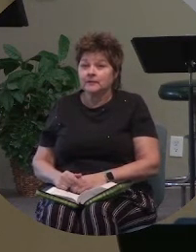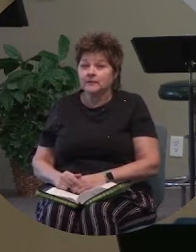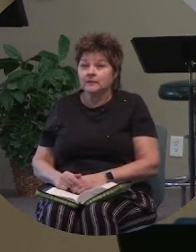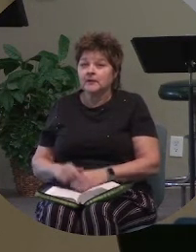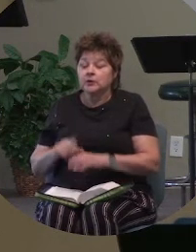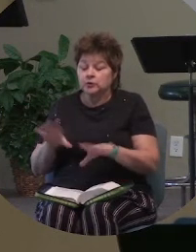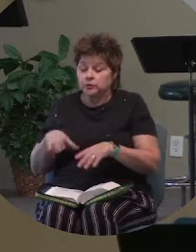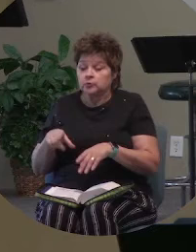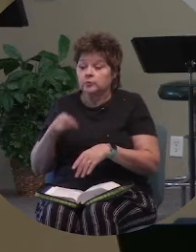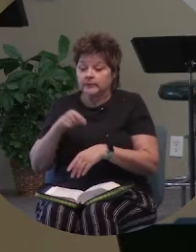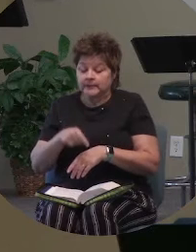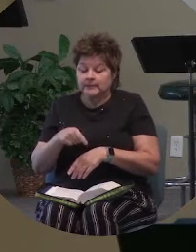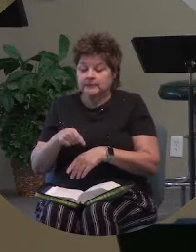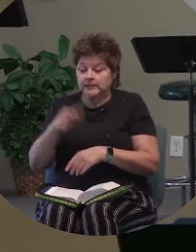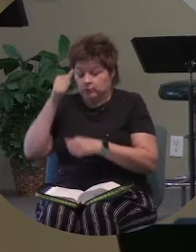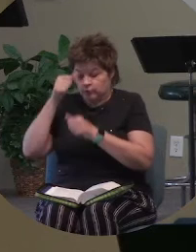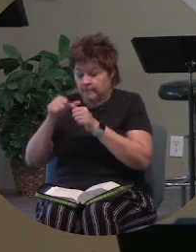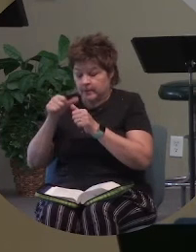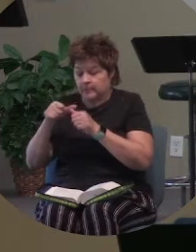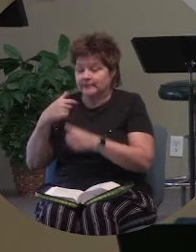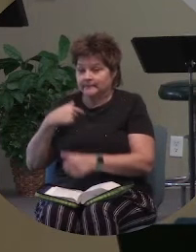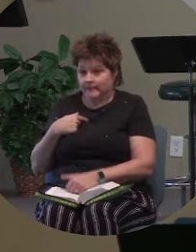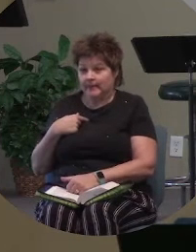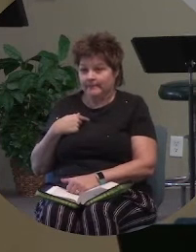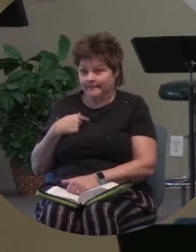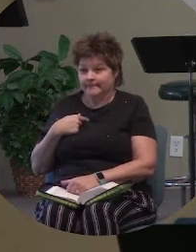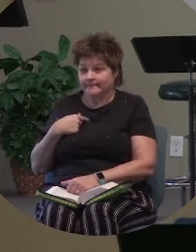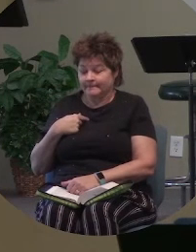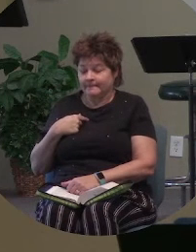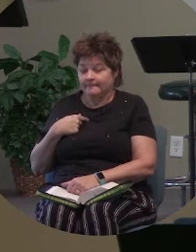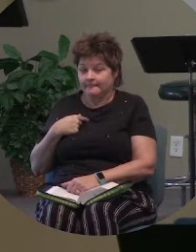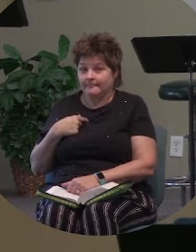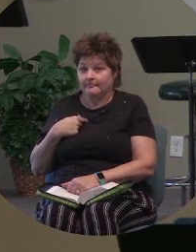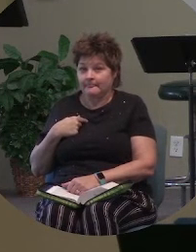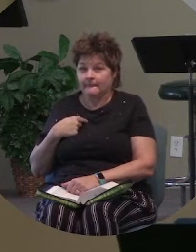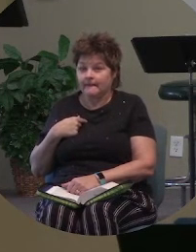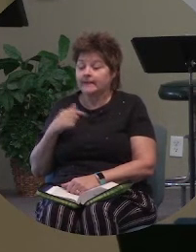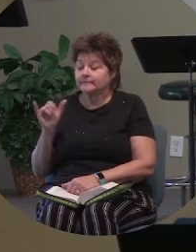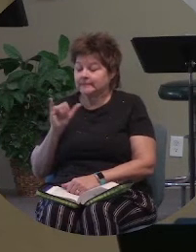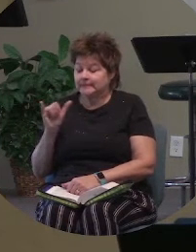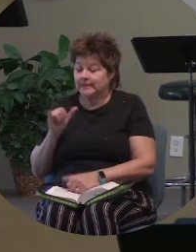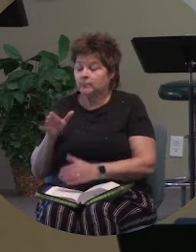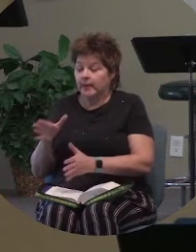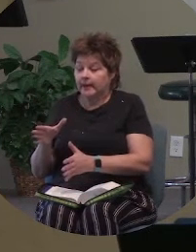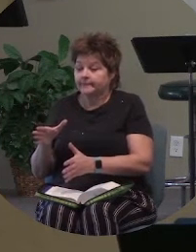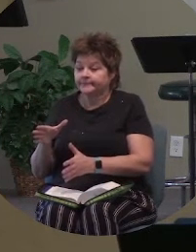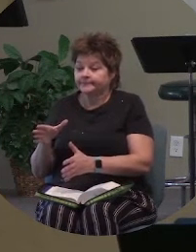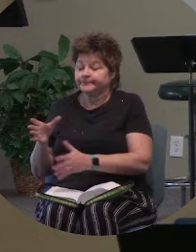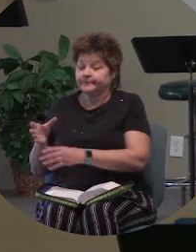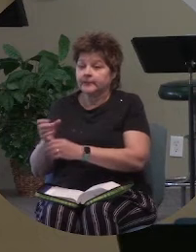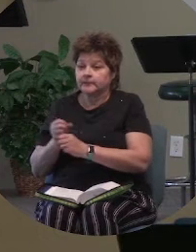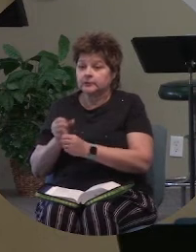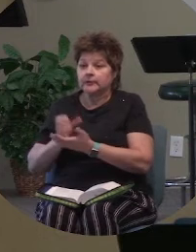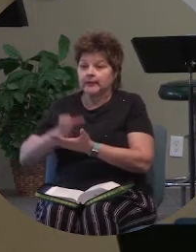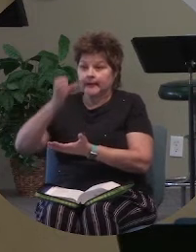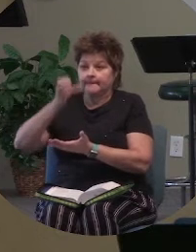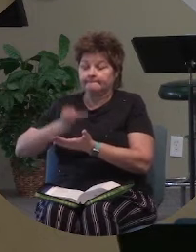Do this in remembrance of me.' In the same way, he took the